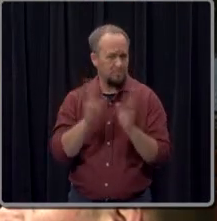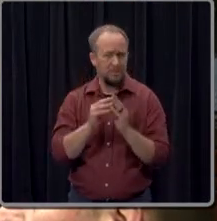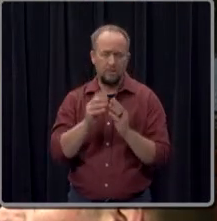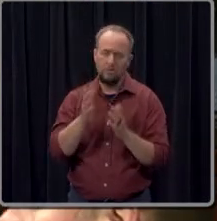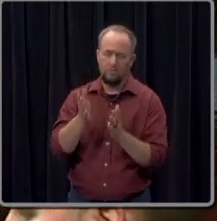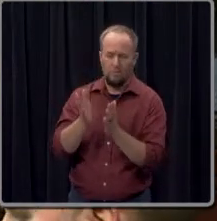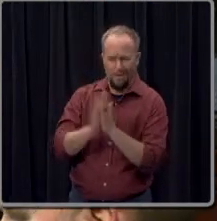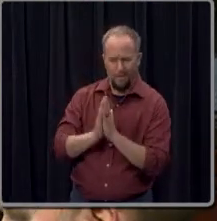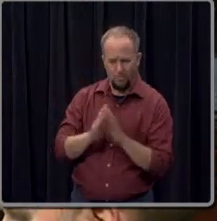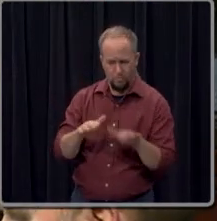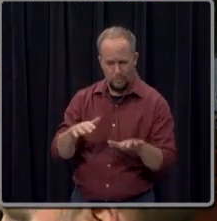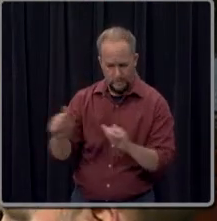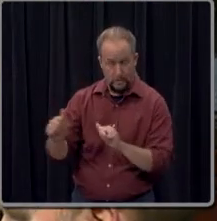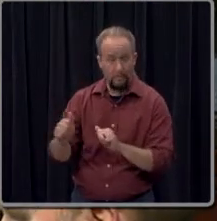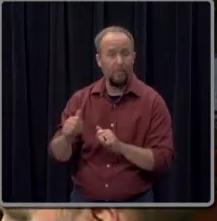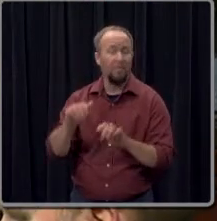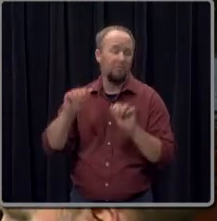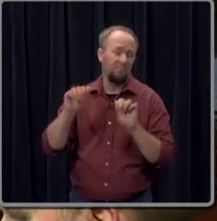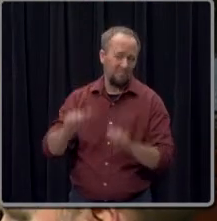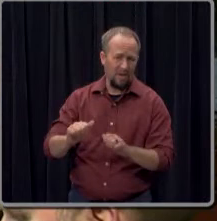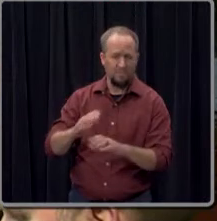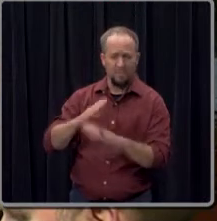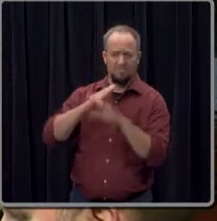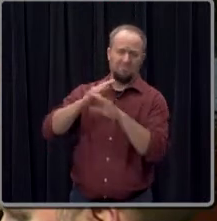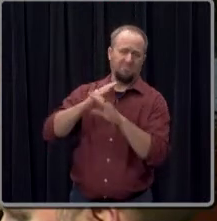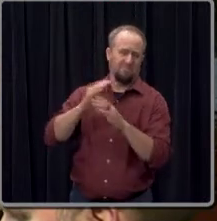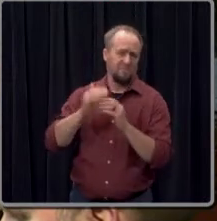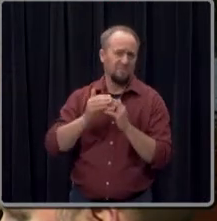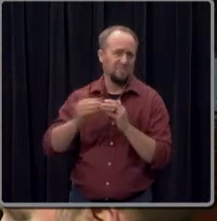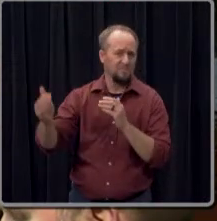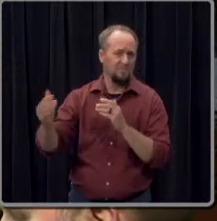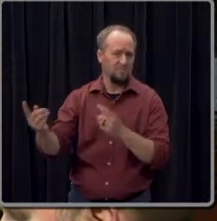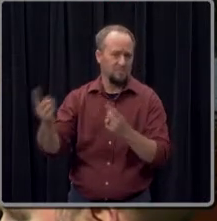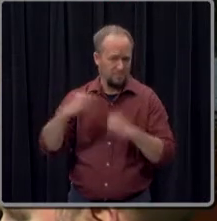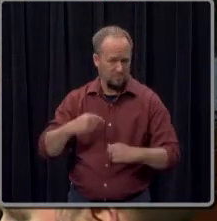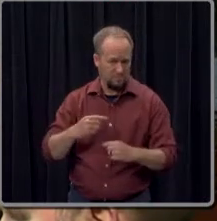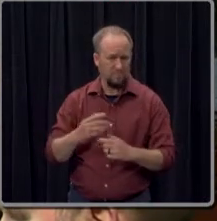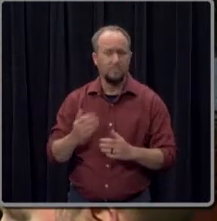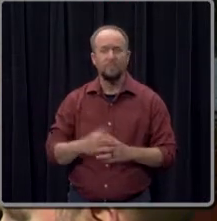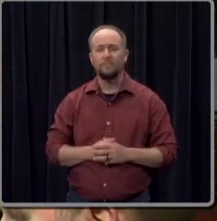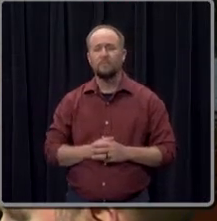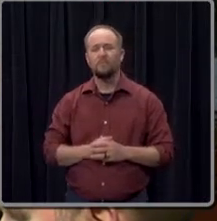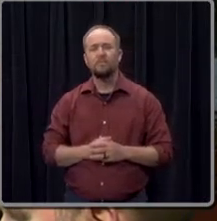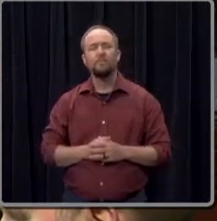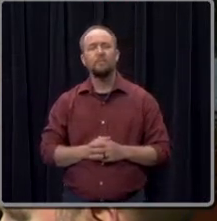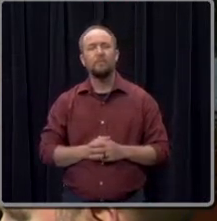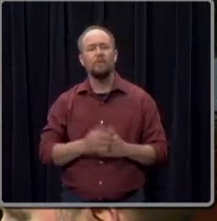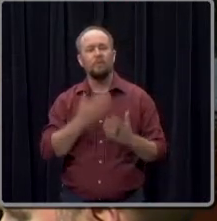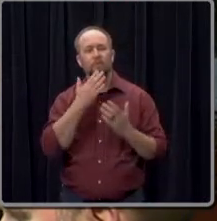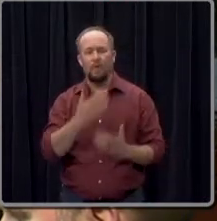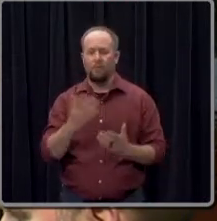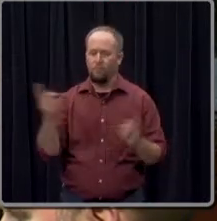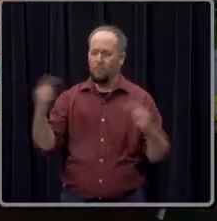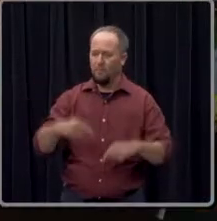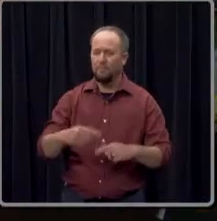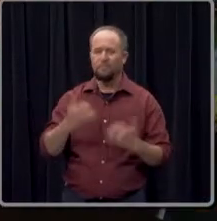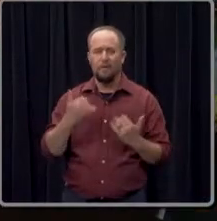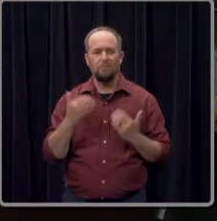lose the opportunity to attend future meetings. Thank you again for attending, and we'll now proceed with the agenda. Thank you.